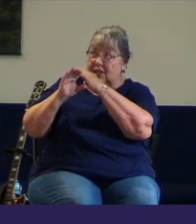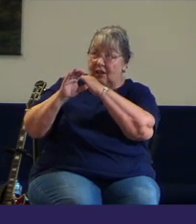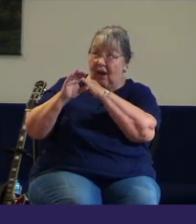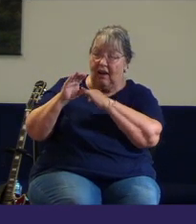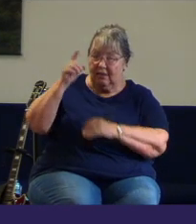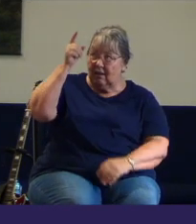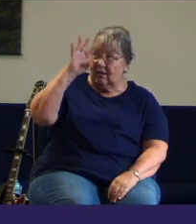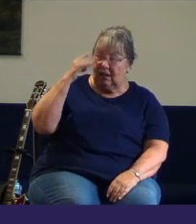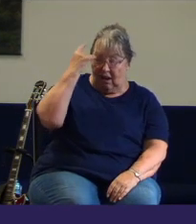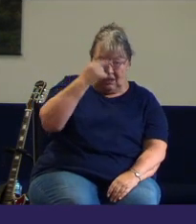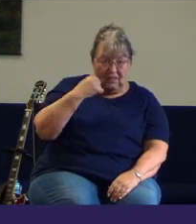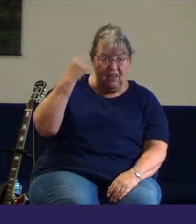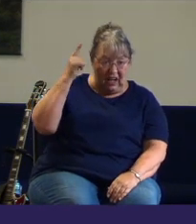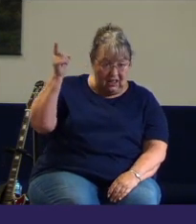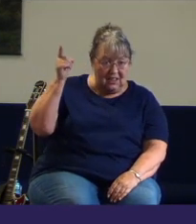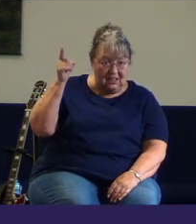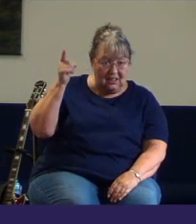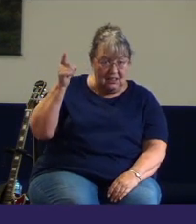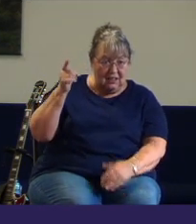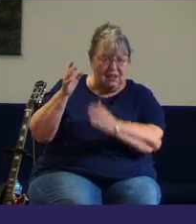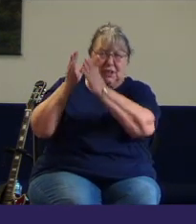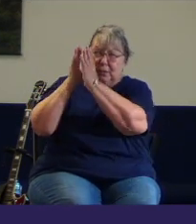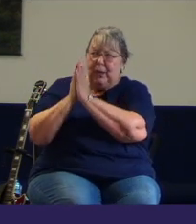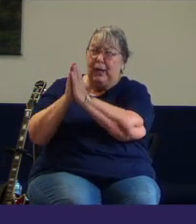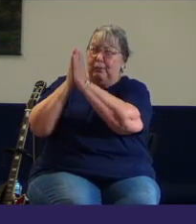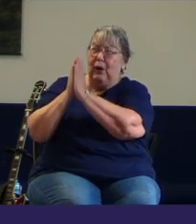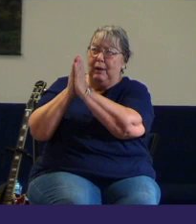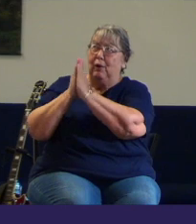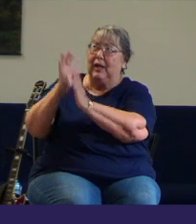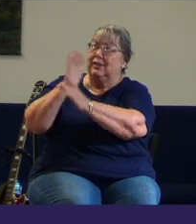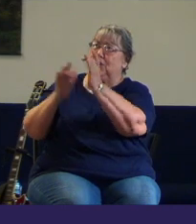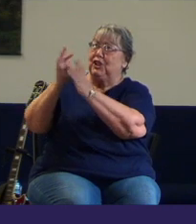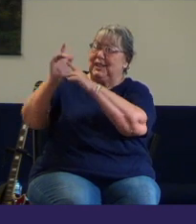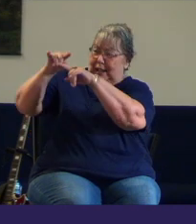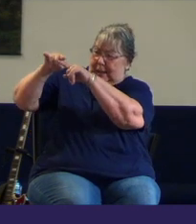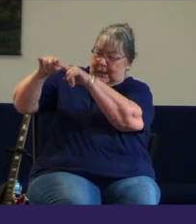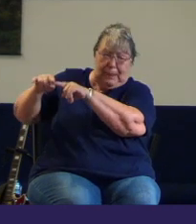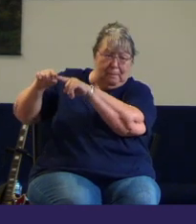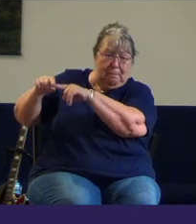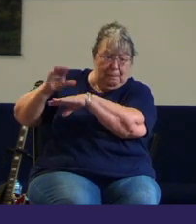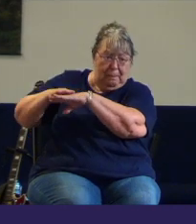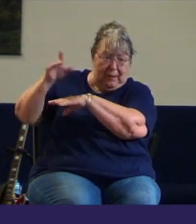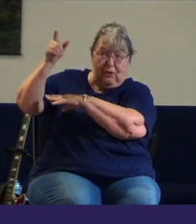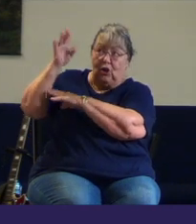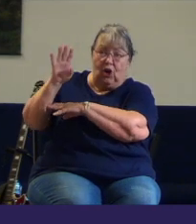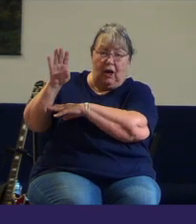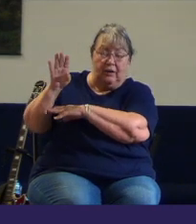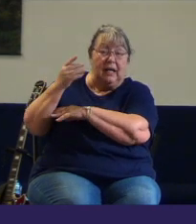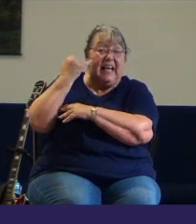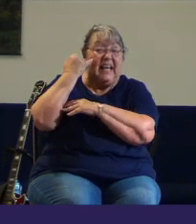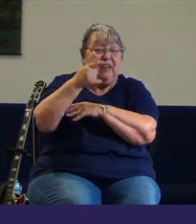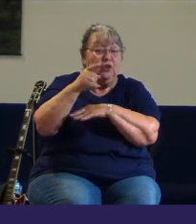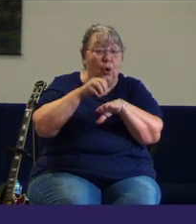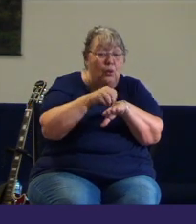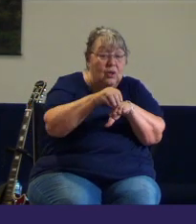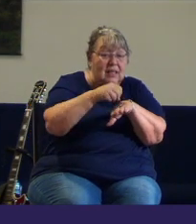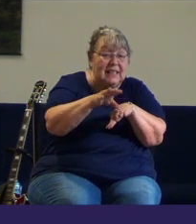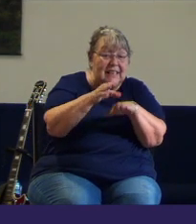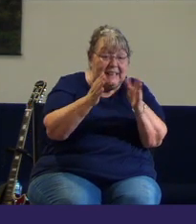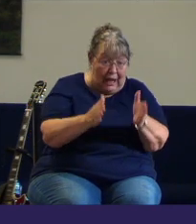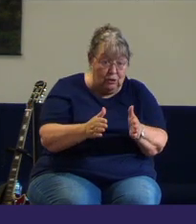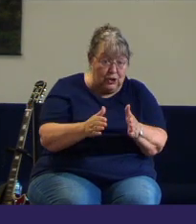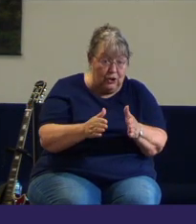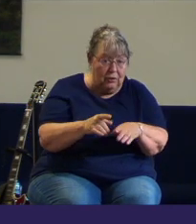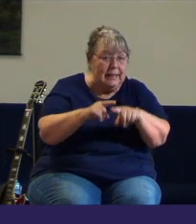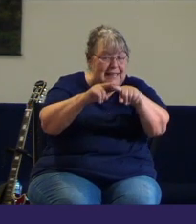he was a man of prayer, that means that Jesus depended on God. Right? When you go see a counselor, you're depending on that counselor,